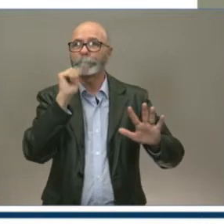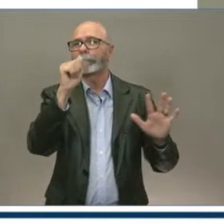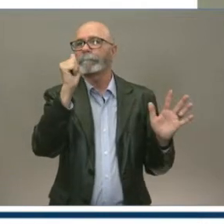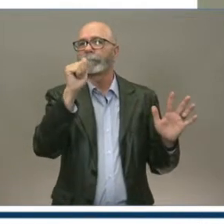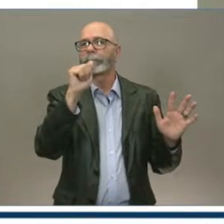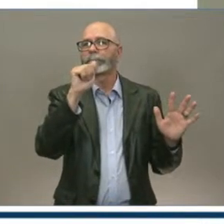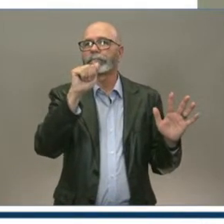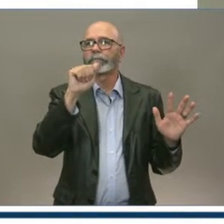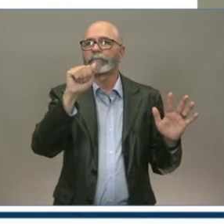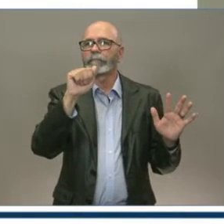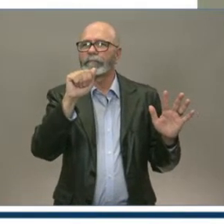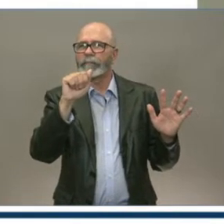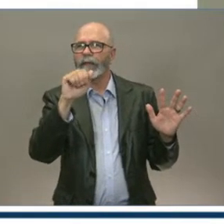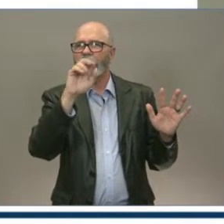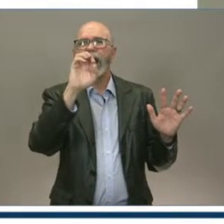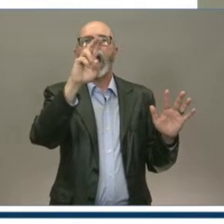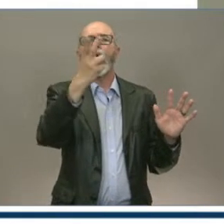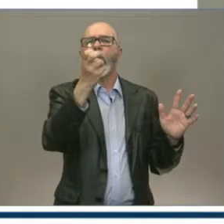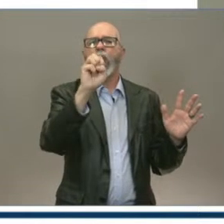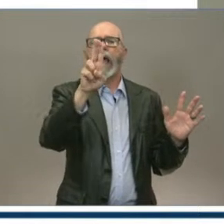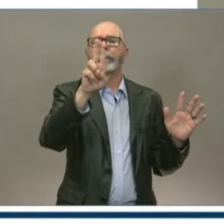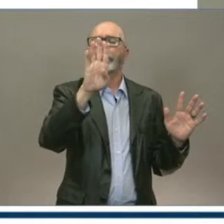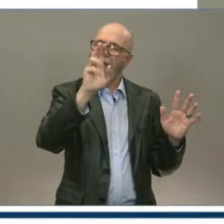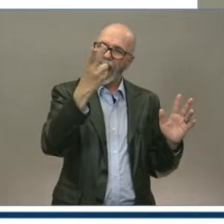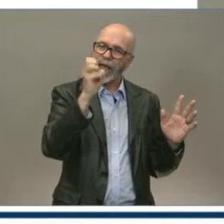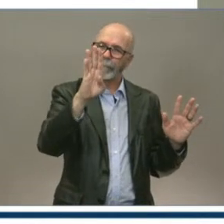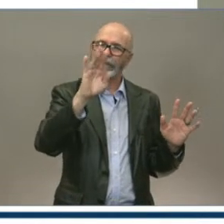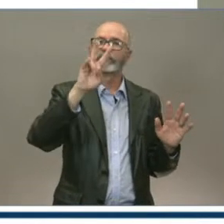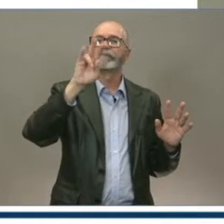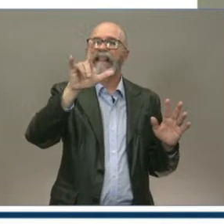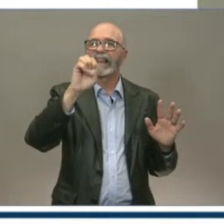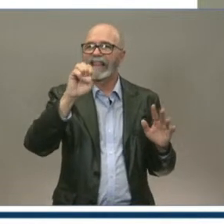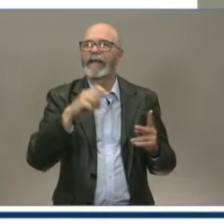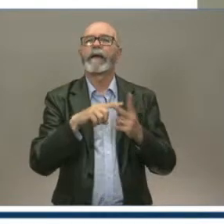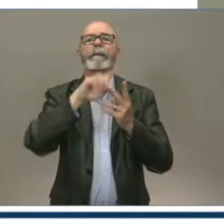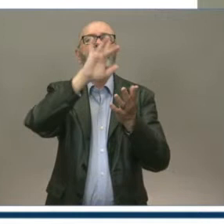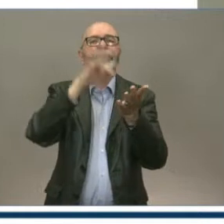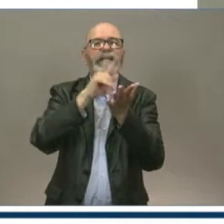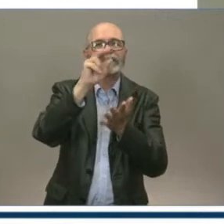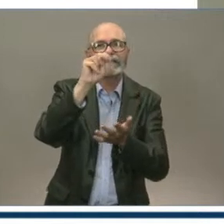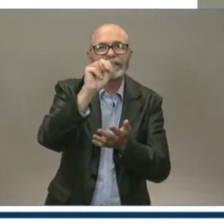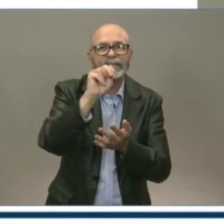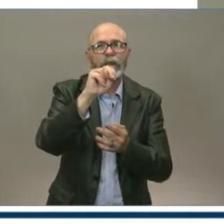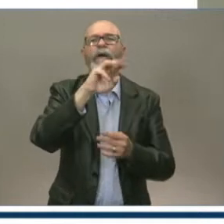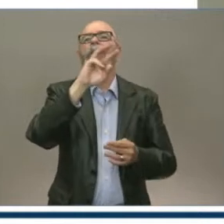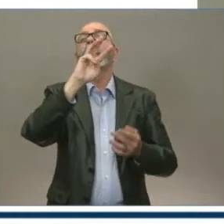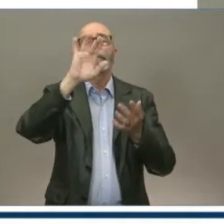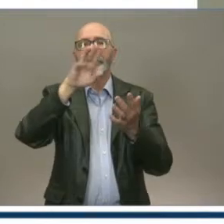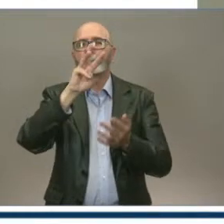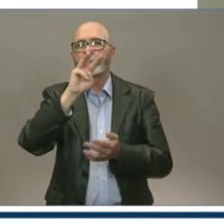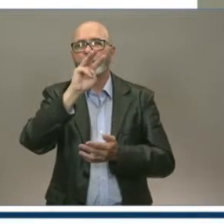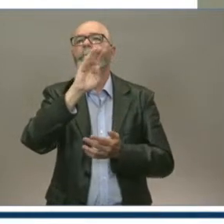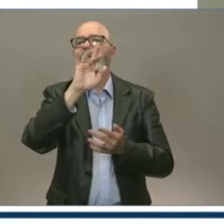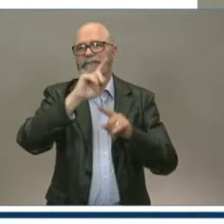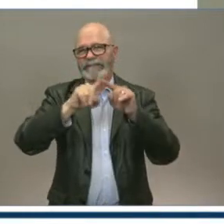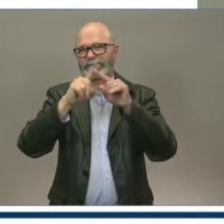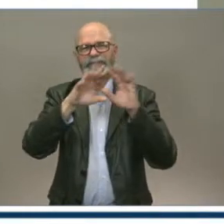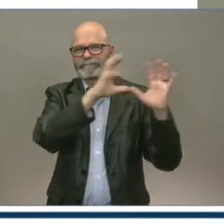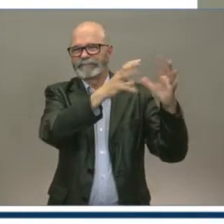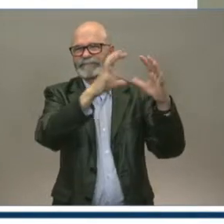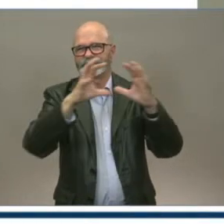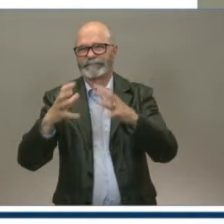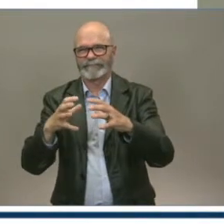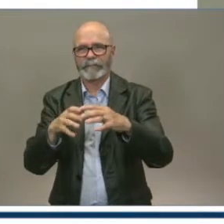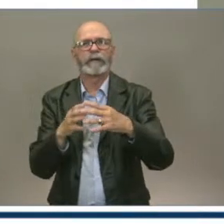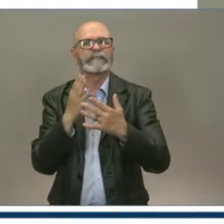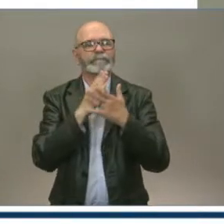precaution after we've had a few cases in these communities. Those cases are linked to travel, and there's no known exposure in the